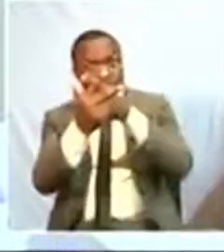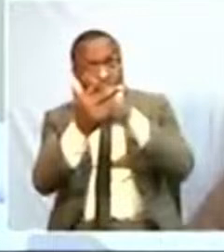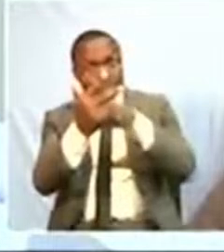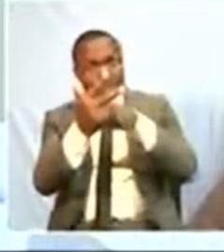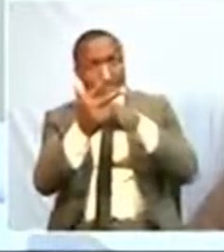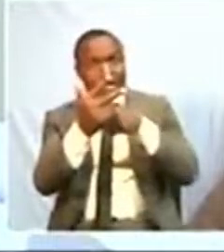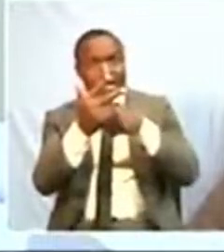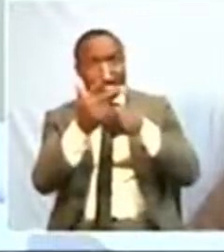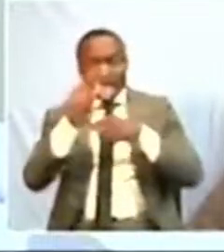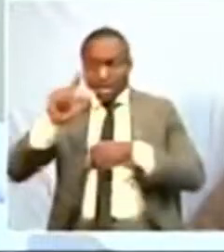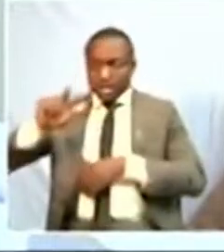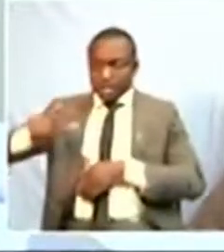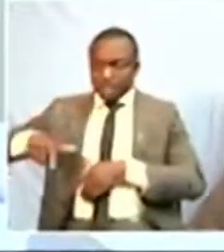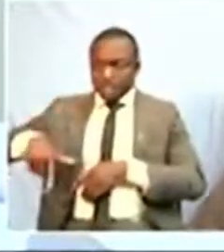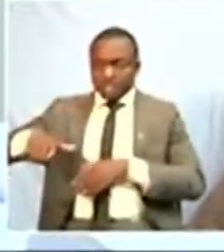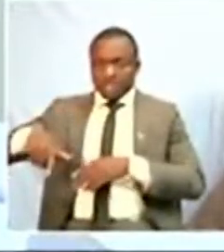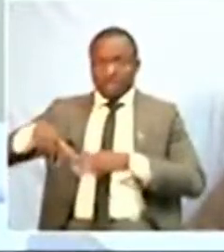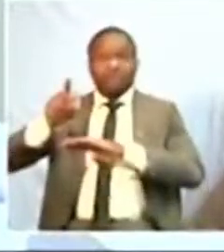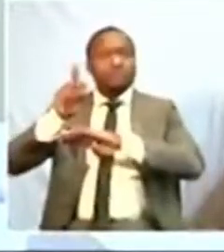Because a delayed project